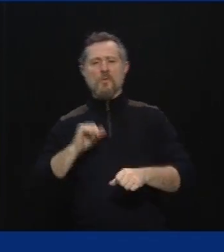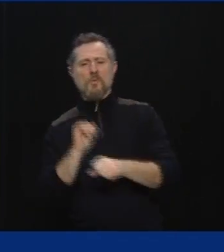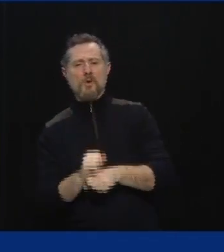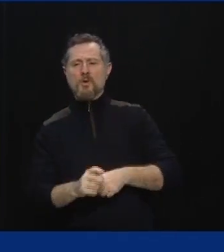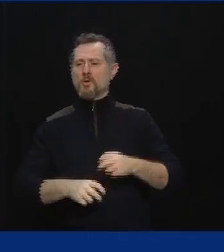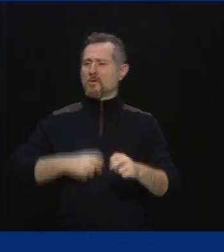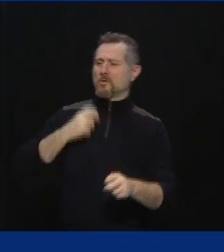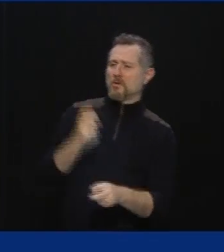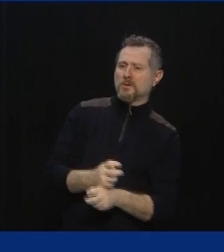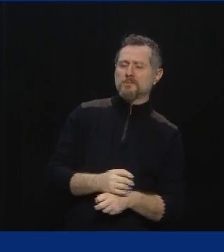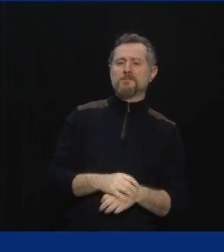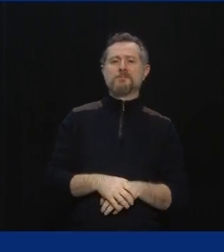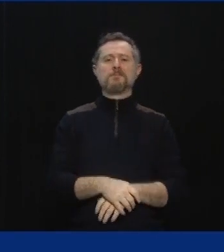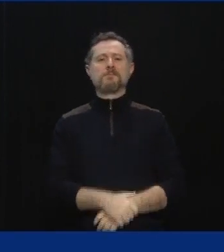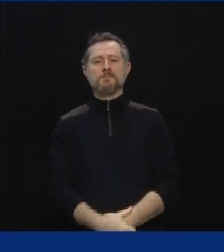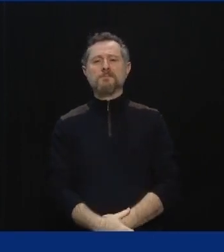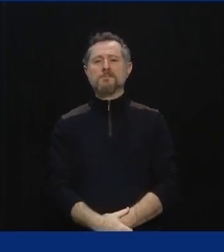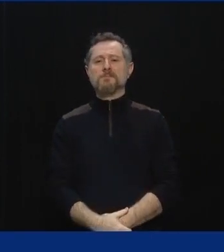every day,